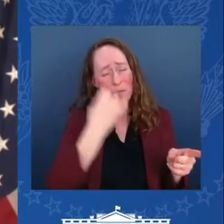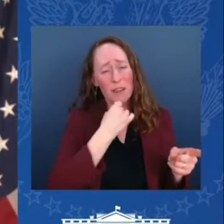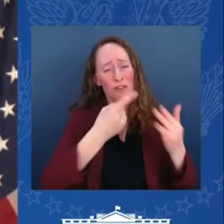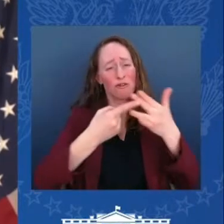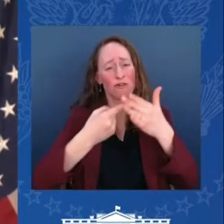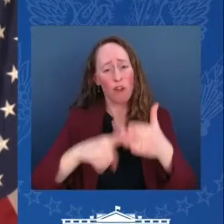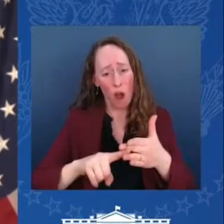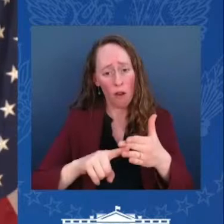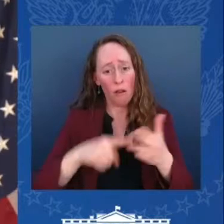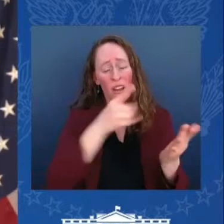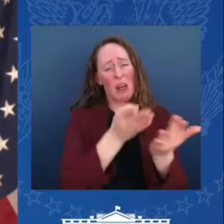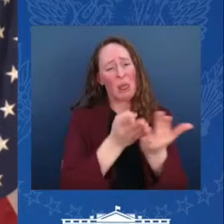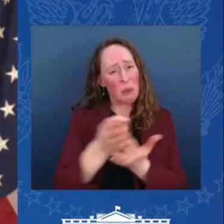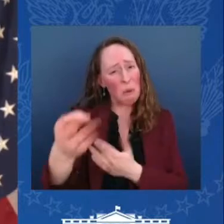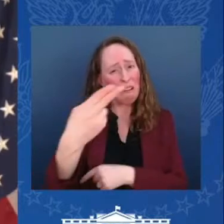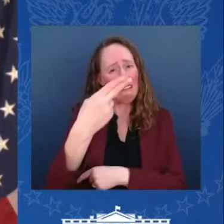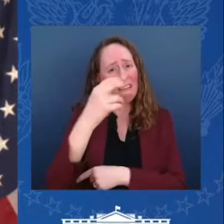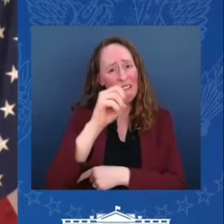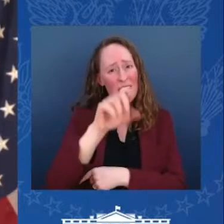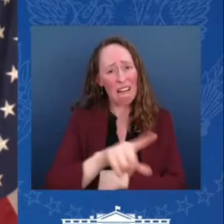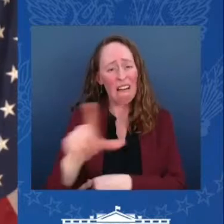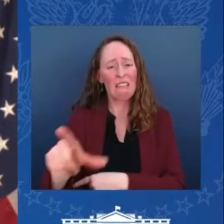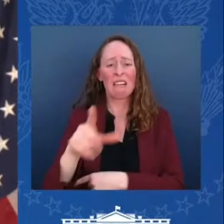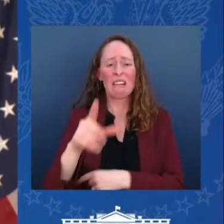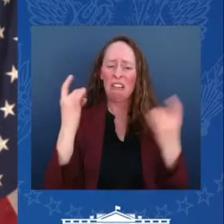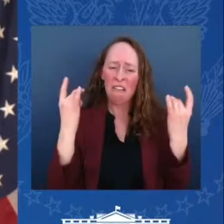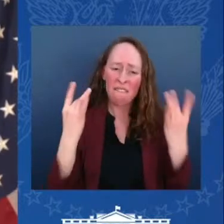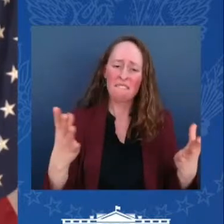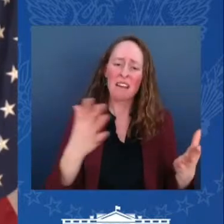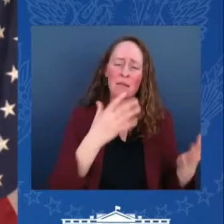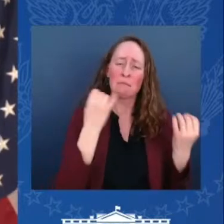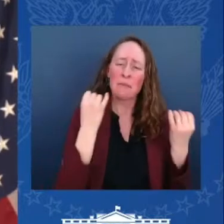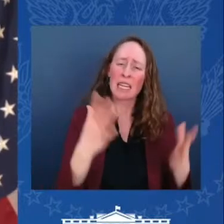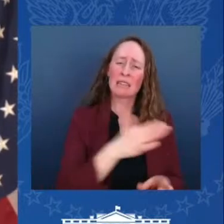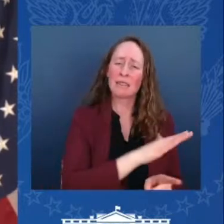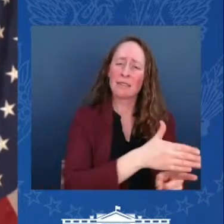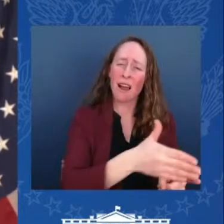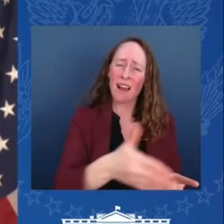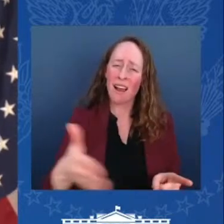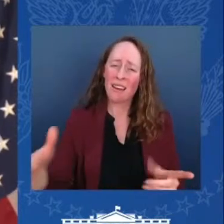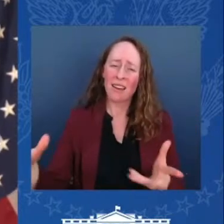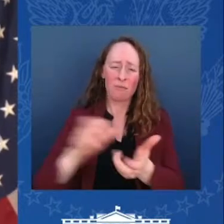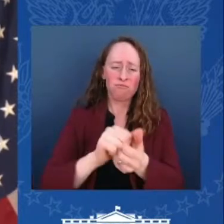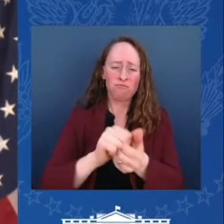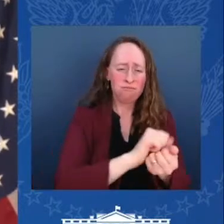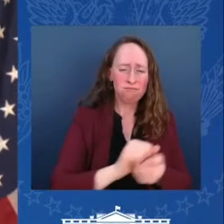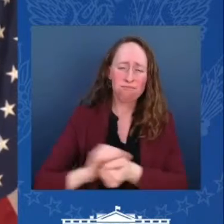Like I think his family was So many communities have been destroyed. I went on Friday.